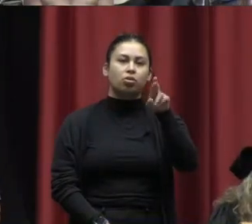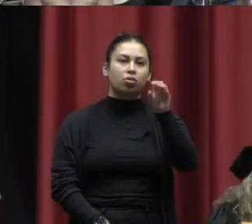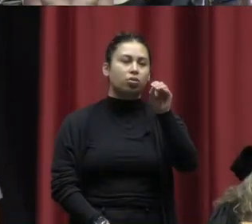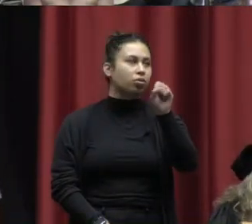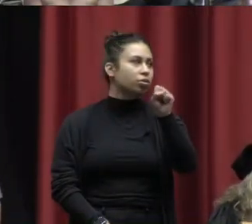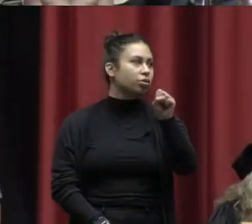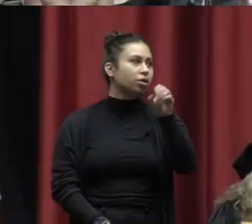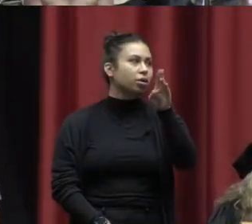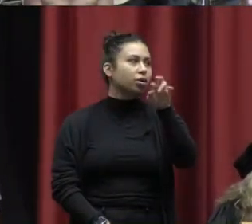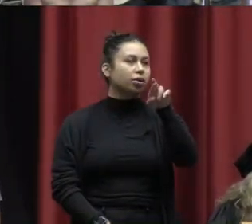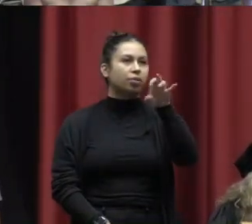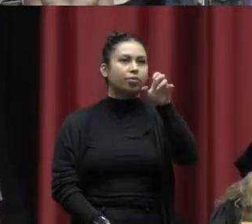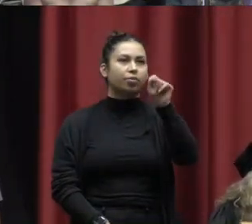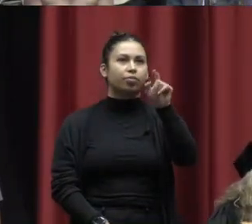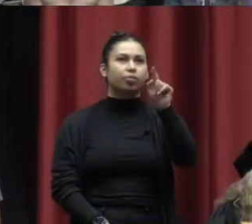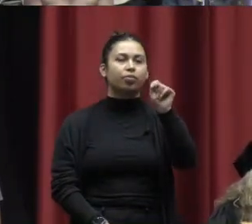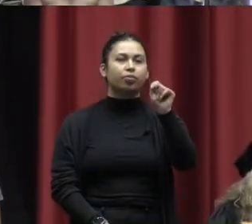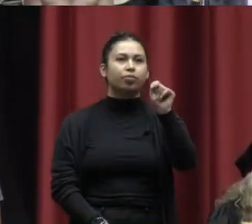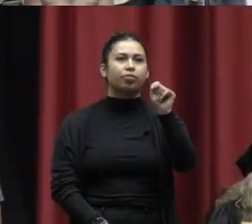Brett Reynolds,